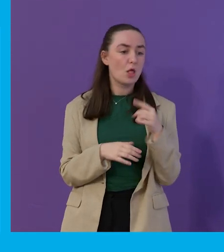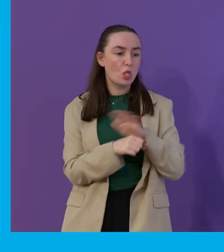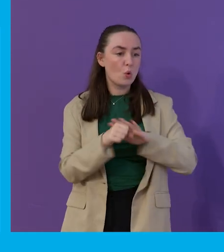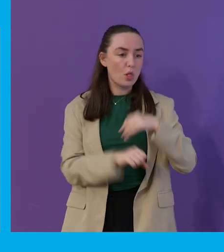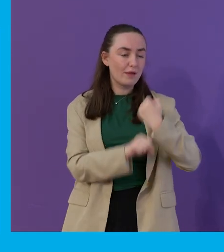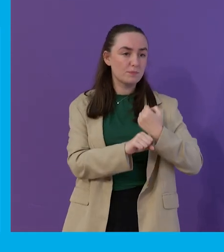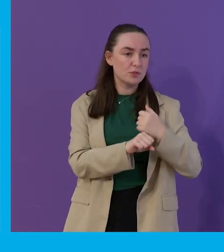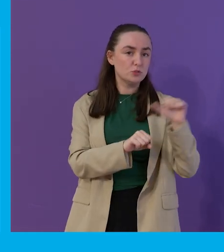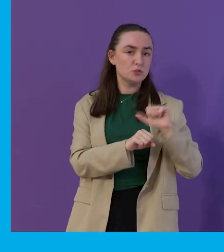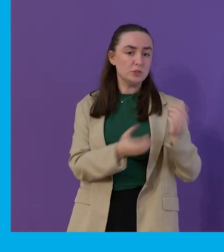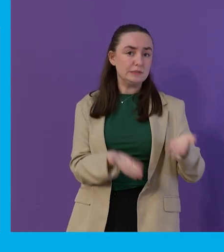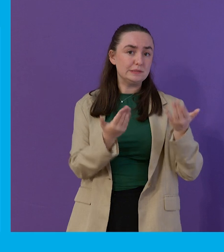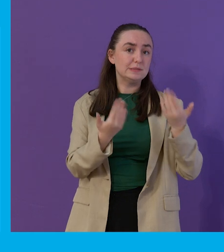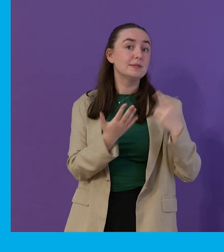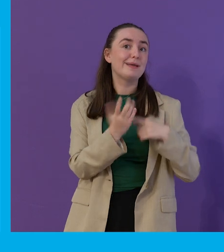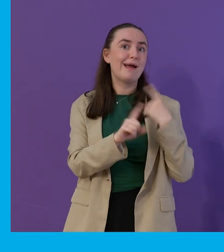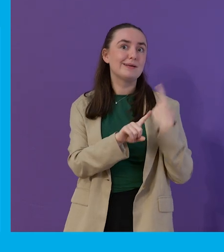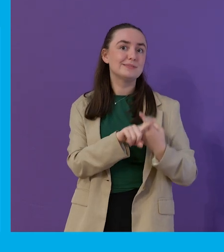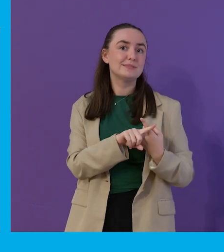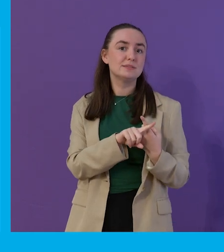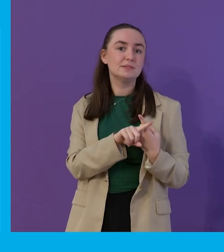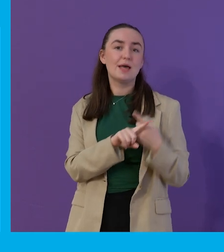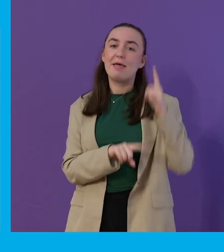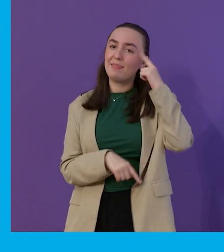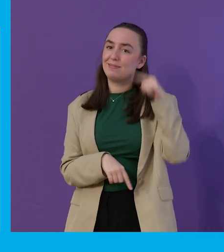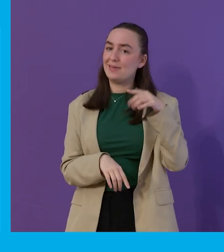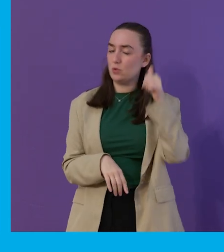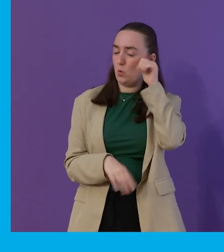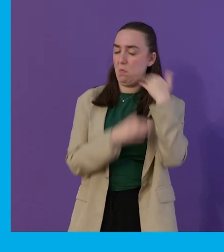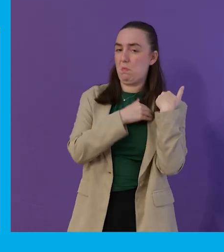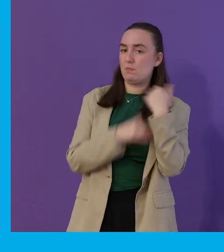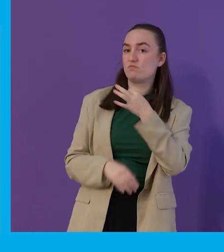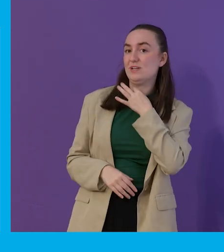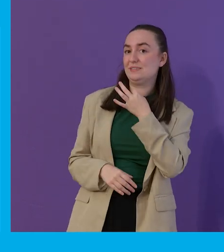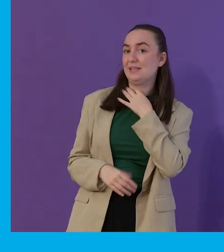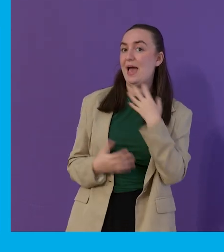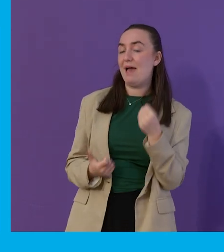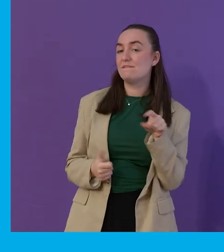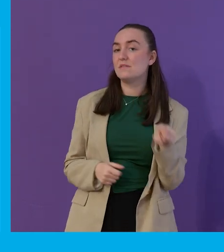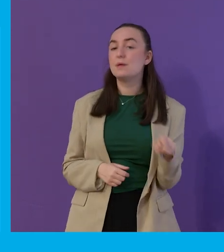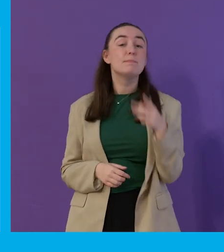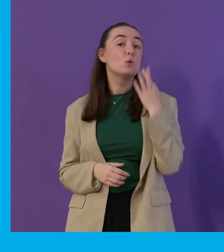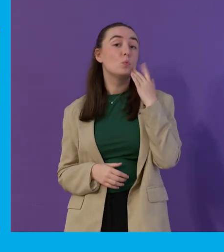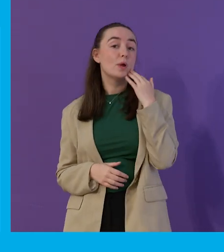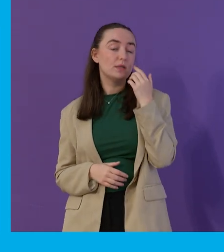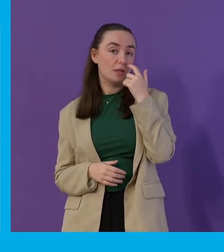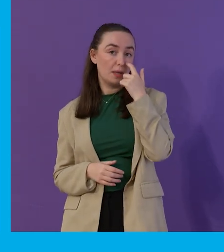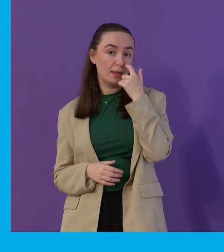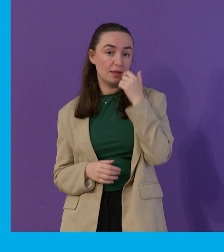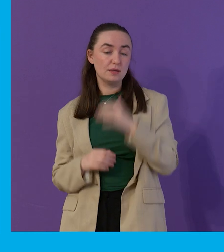though I think they ought to be able to bear that risk and make those decisions. But what we see when we look at